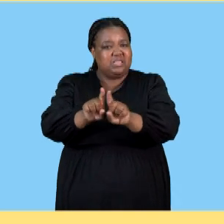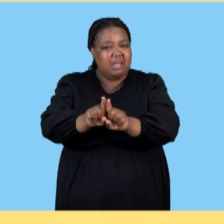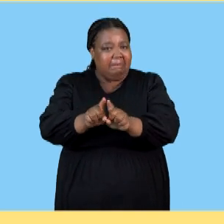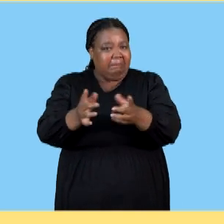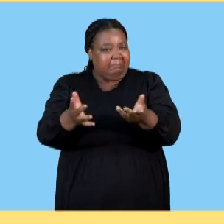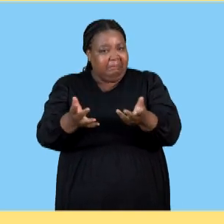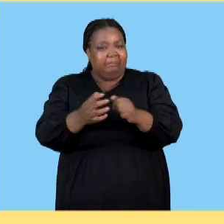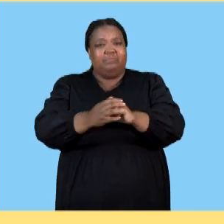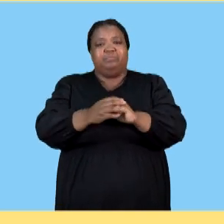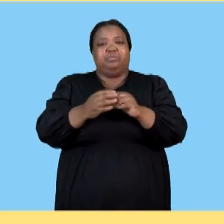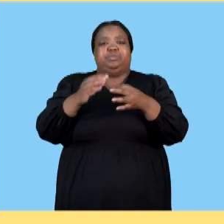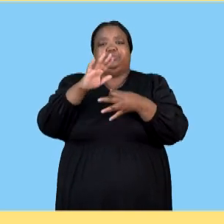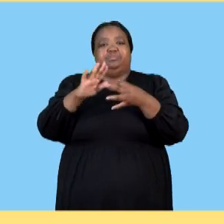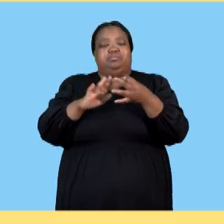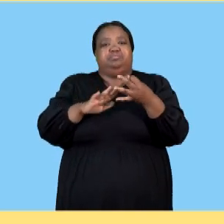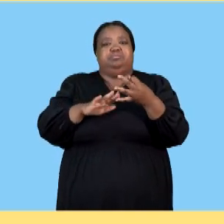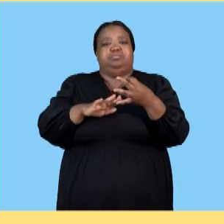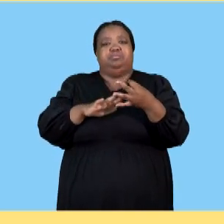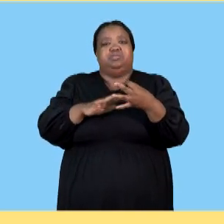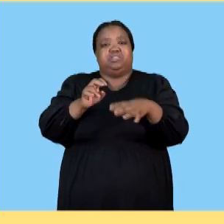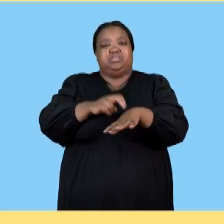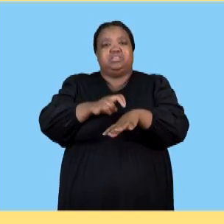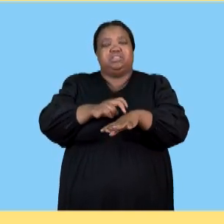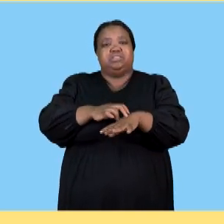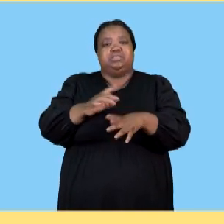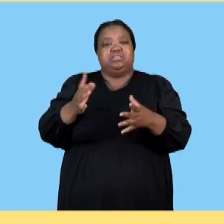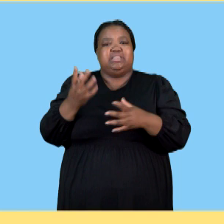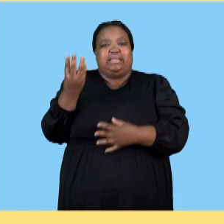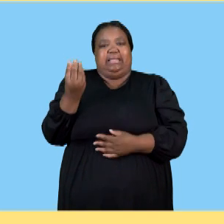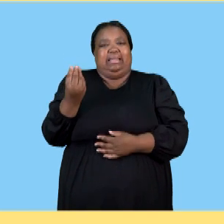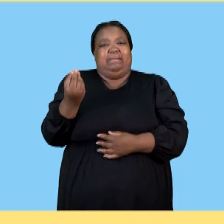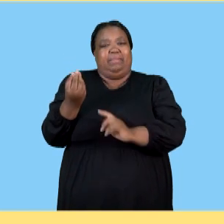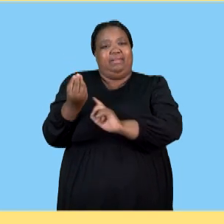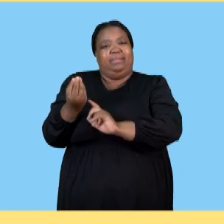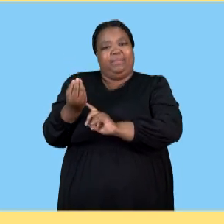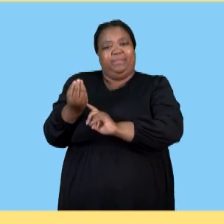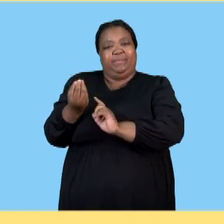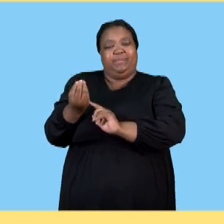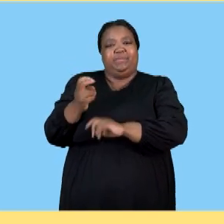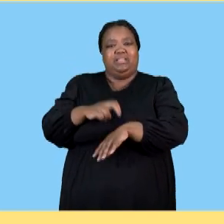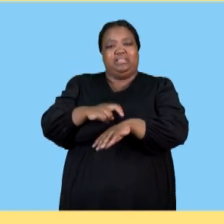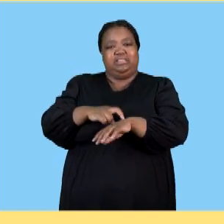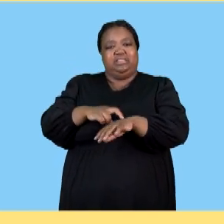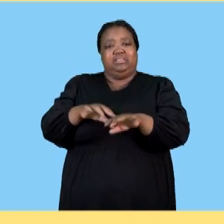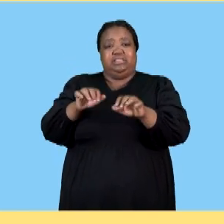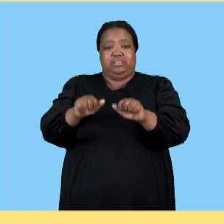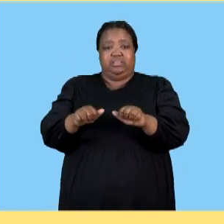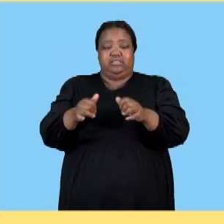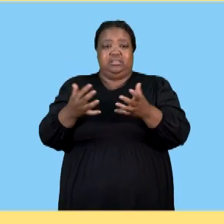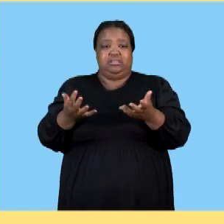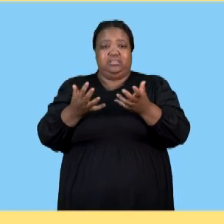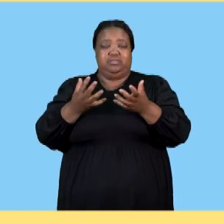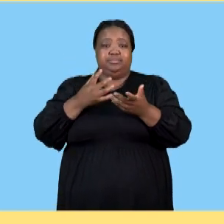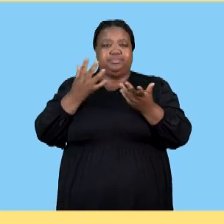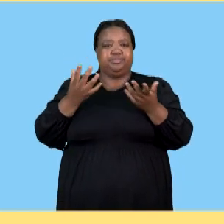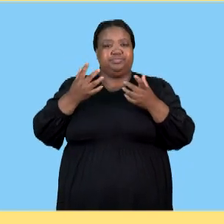constant? Number three, we will need figures. All right.